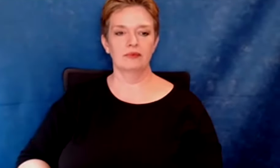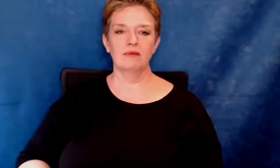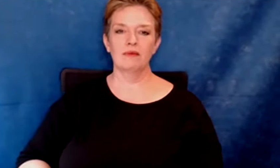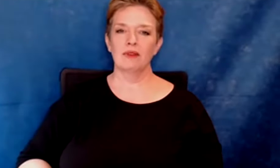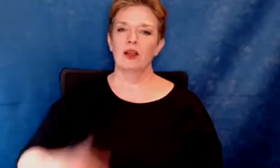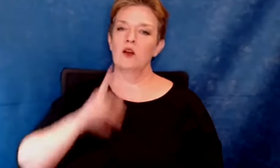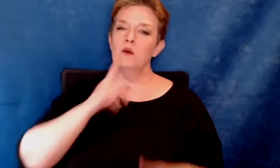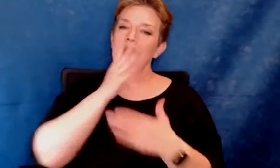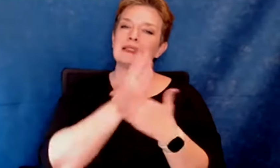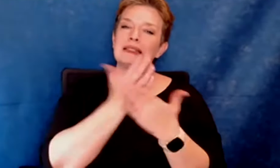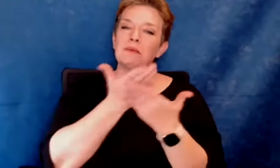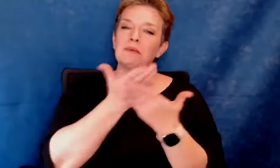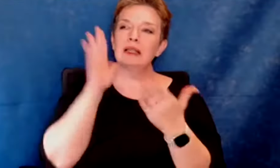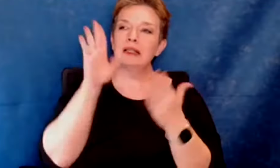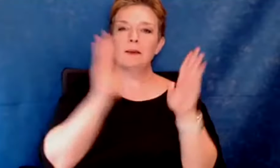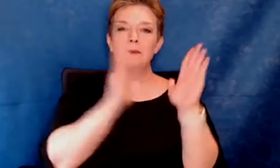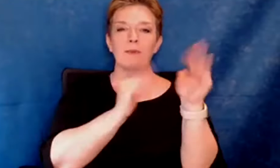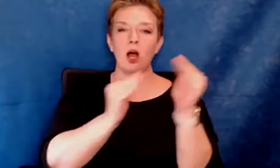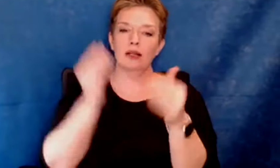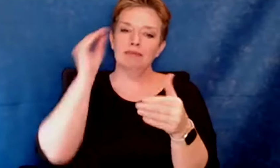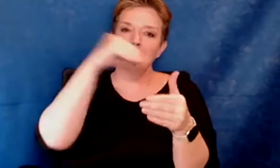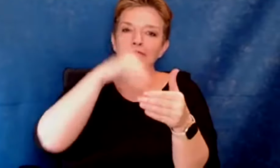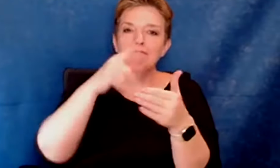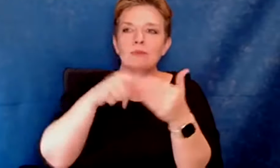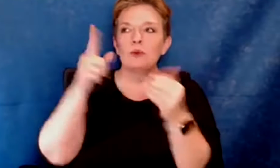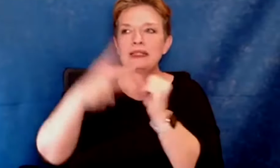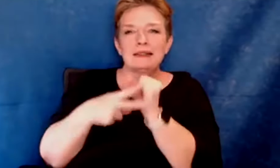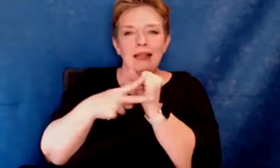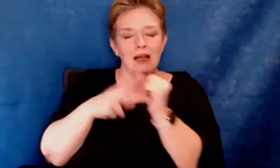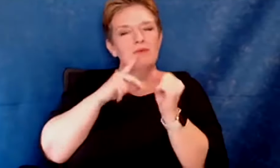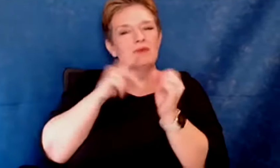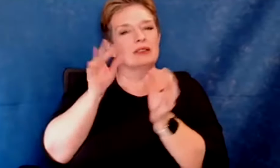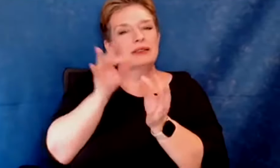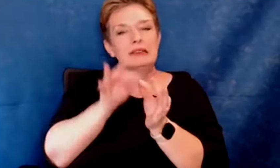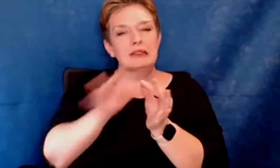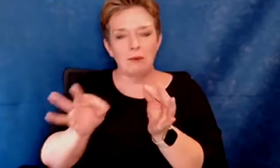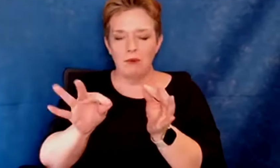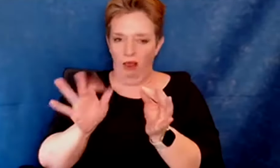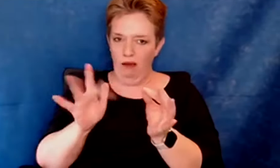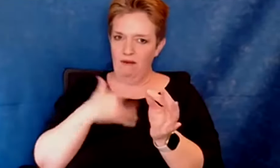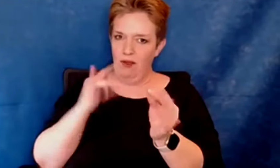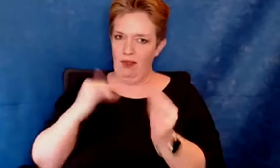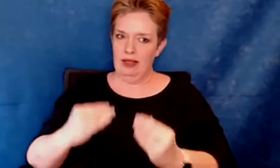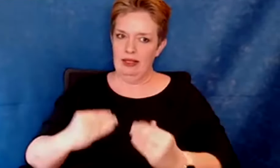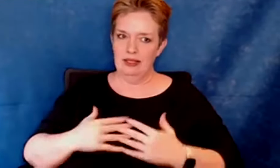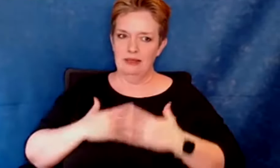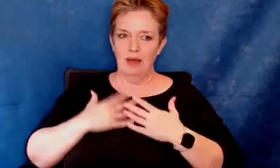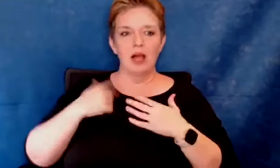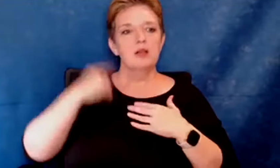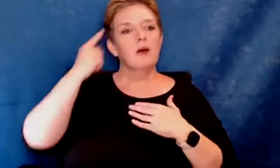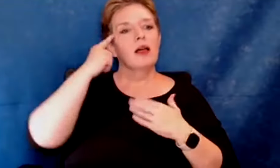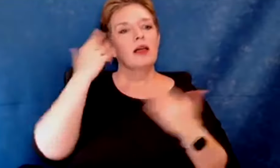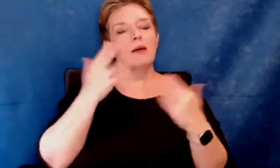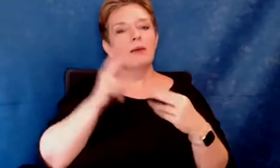boxes here at the studio or at the gallery. So I thought doing something that's similar to like a little safety pin would